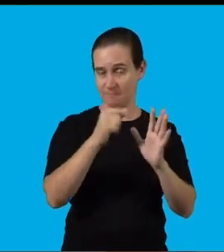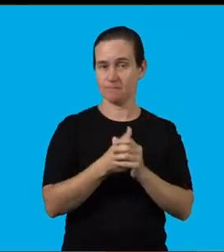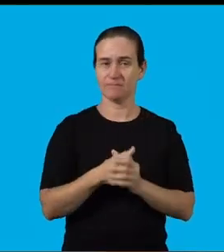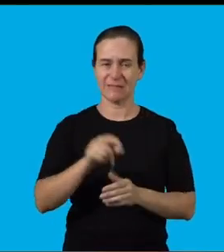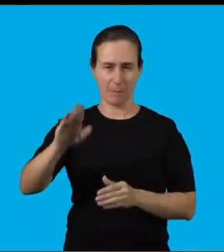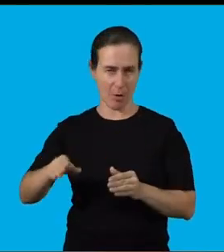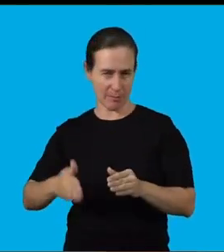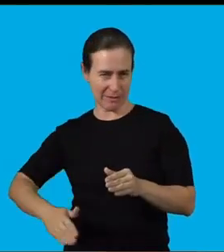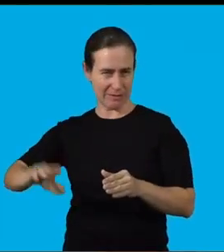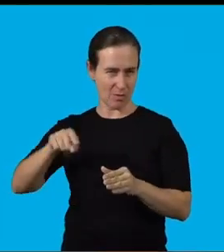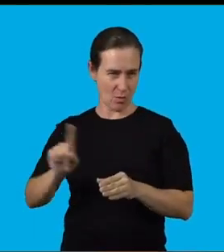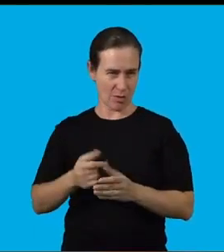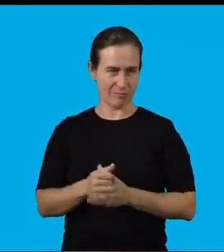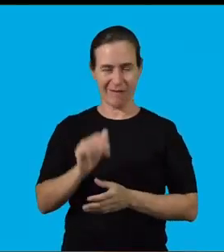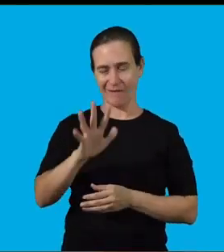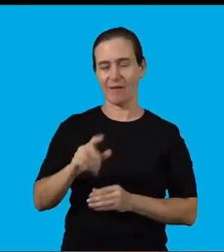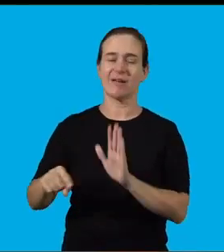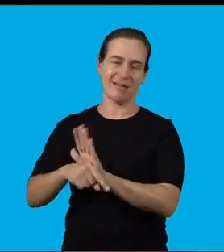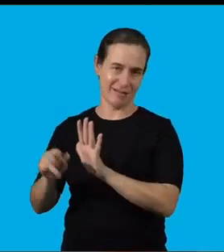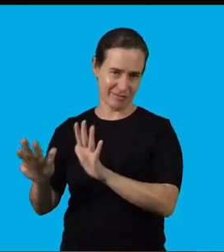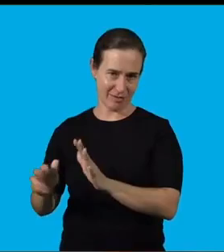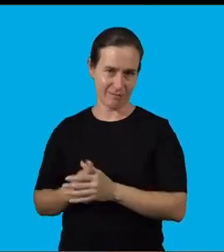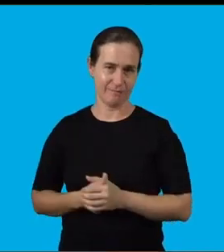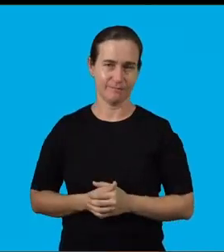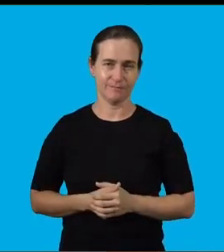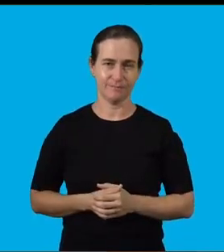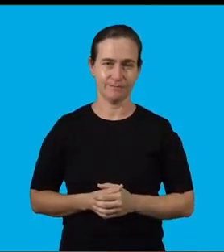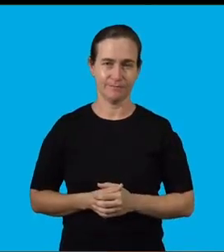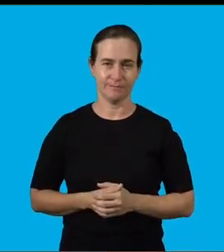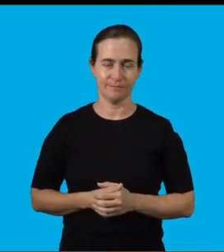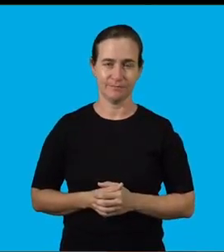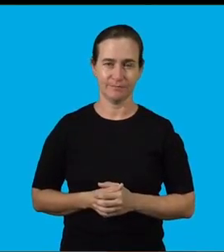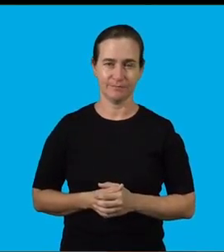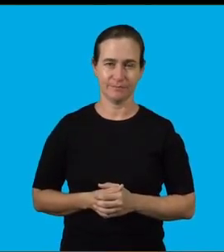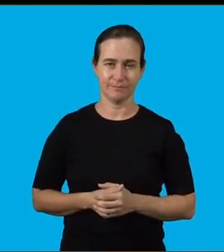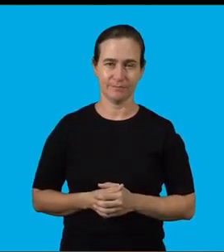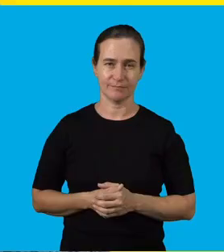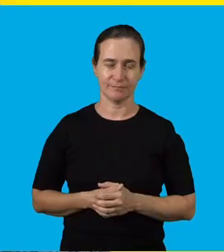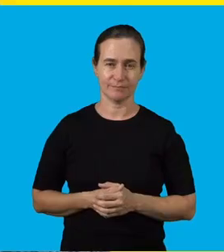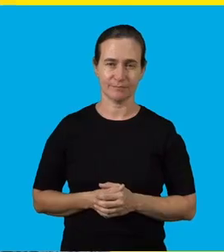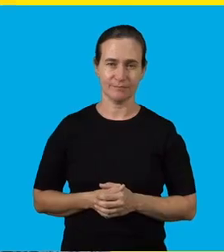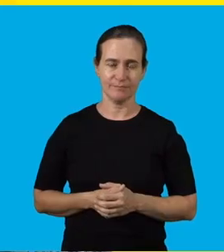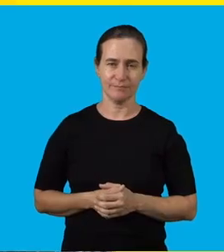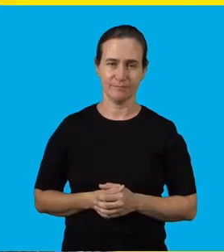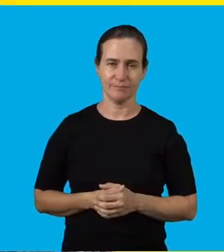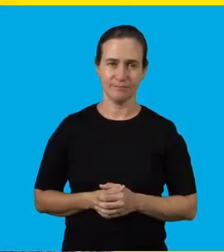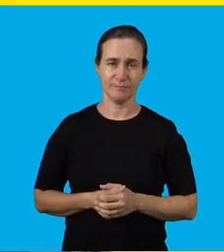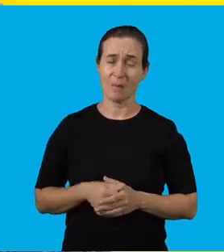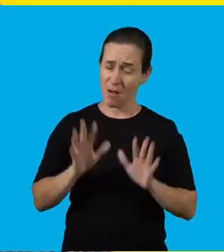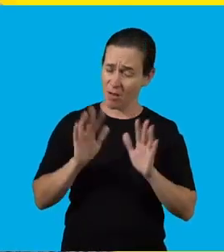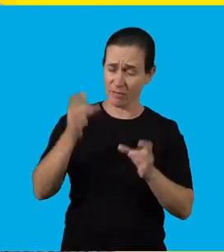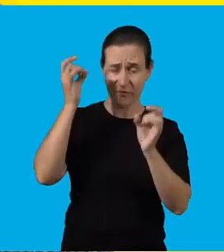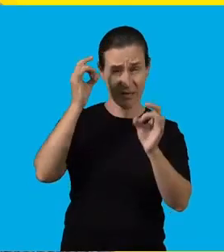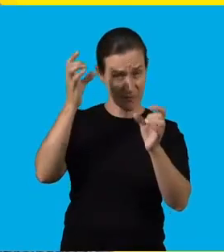3.7, and this one down here is 5 and negative 9. Okay, guys, so we've covered